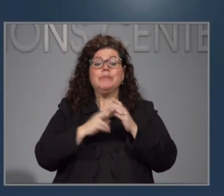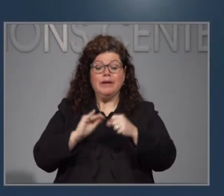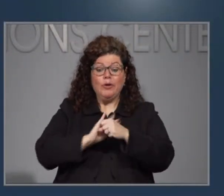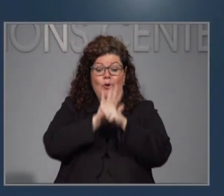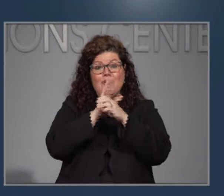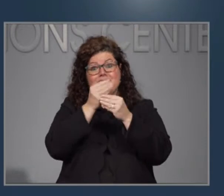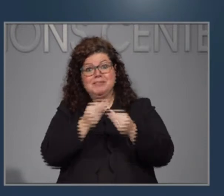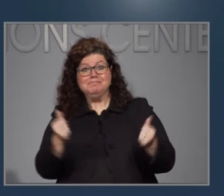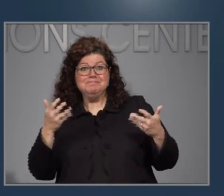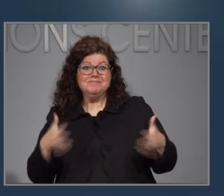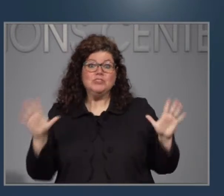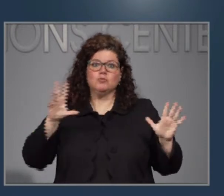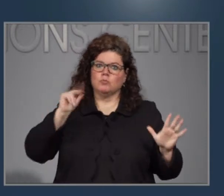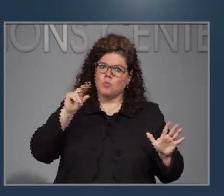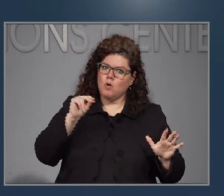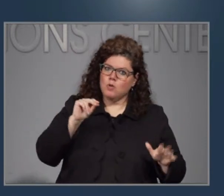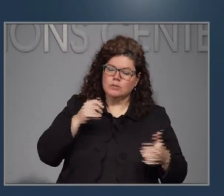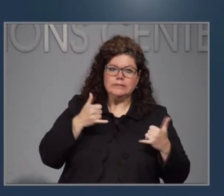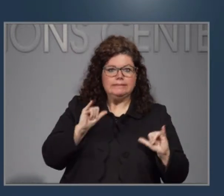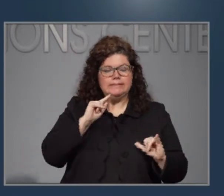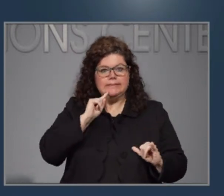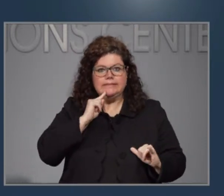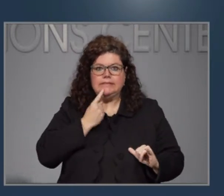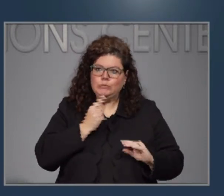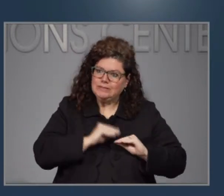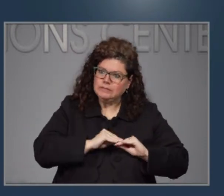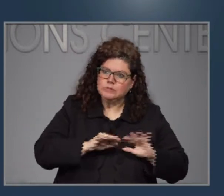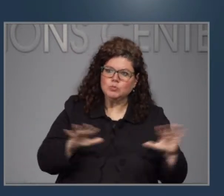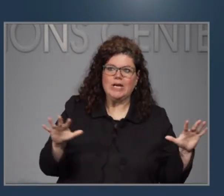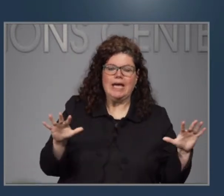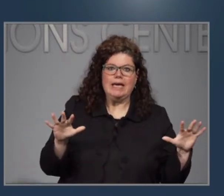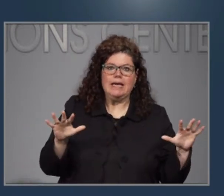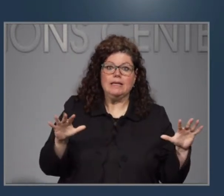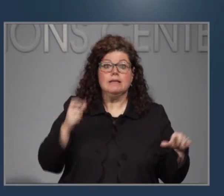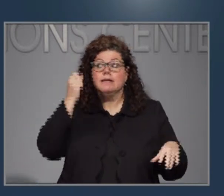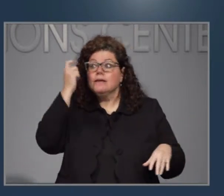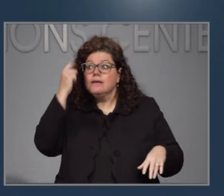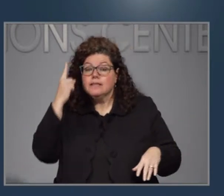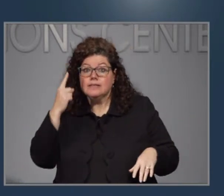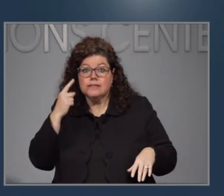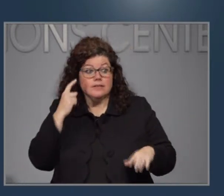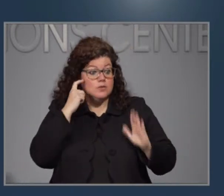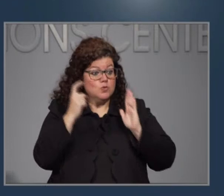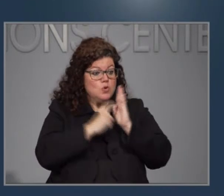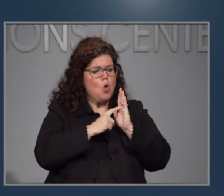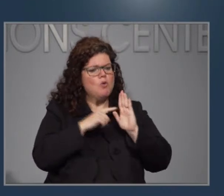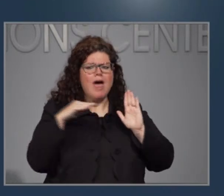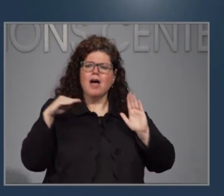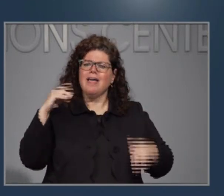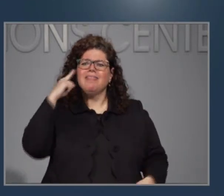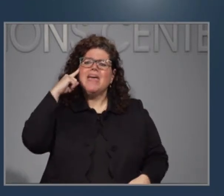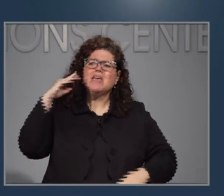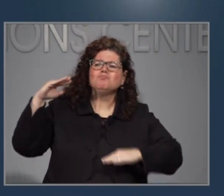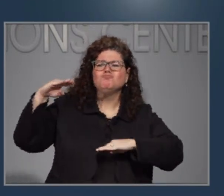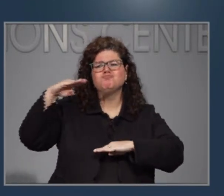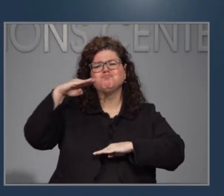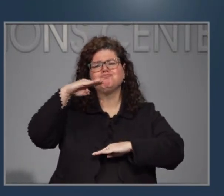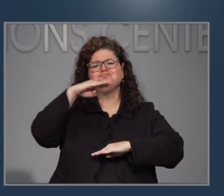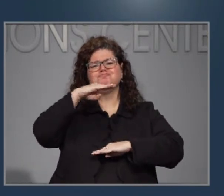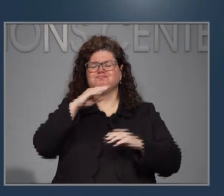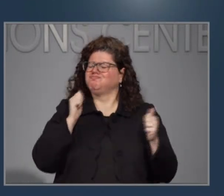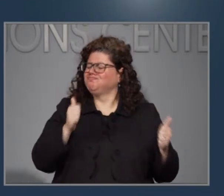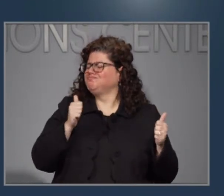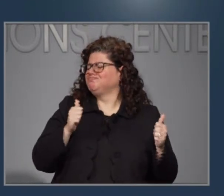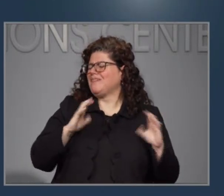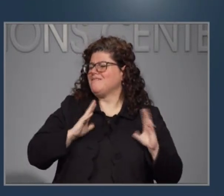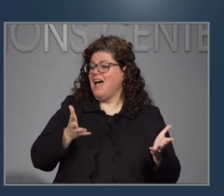threat. We've seen in other states how a stable situation can quickly become anything but. So as I walk